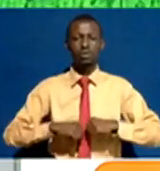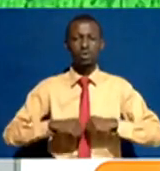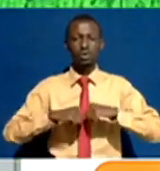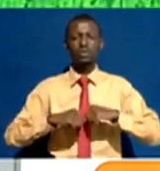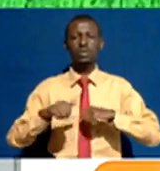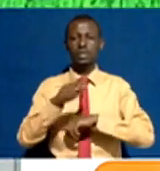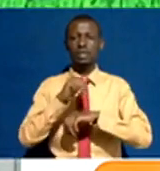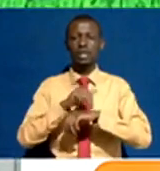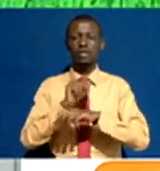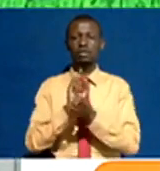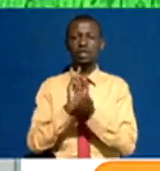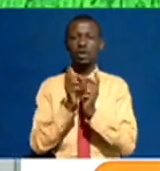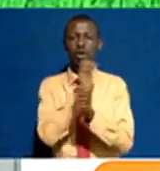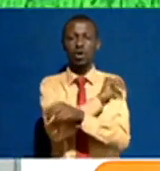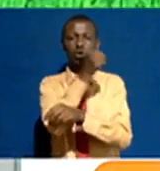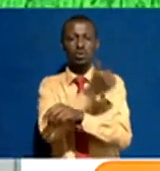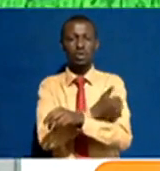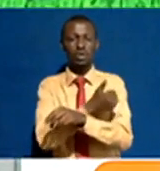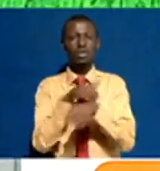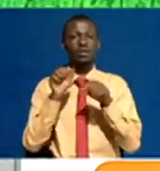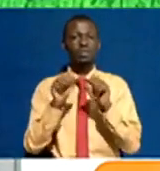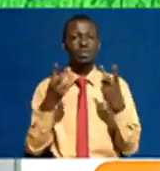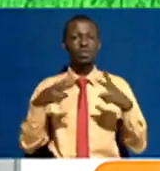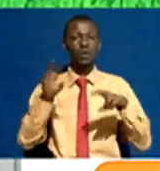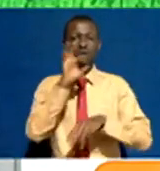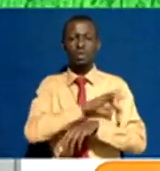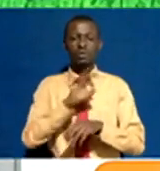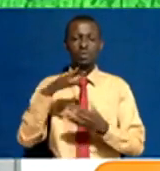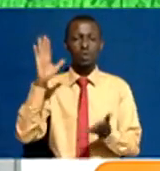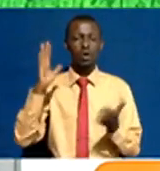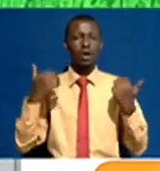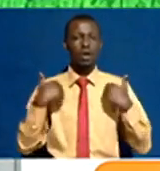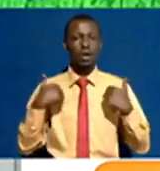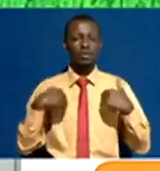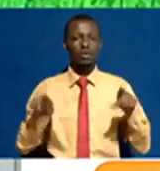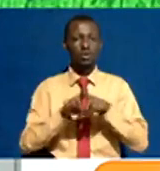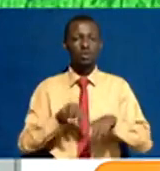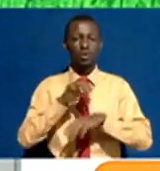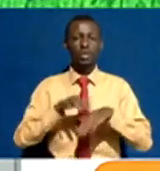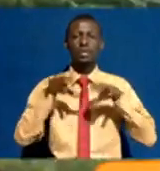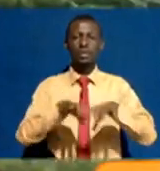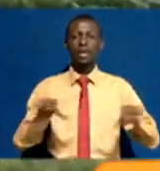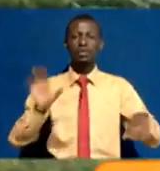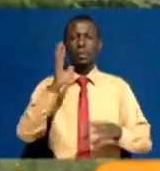to prioritize issues of value addition and securing a favorable market for their produce.